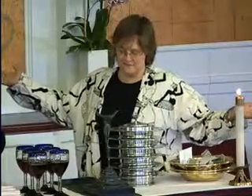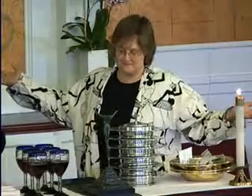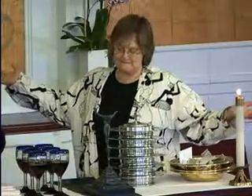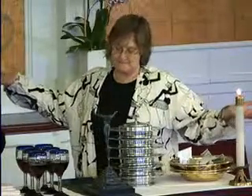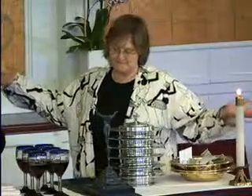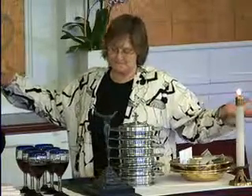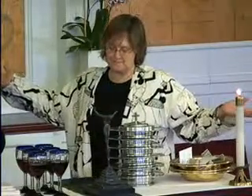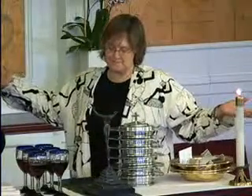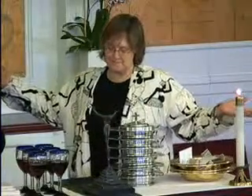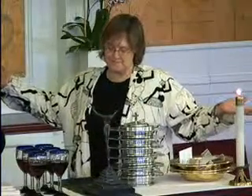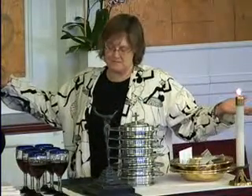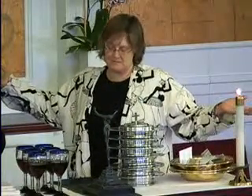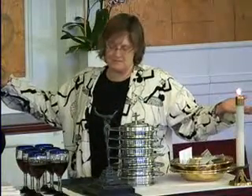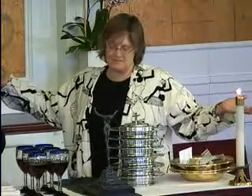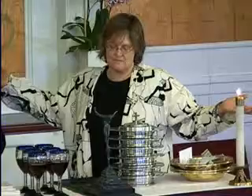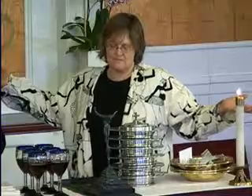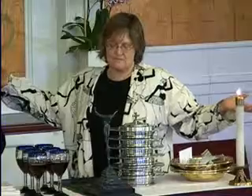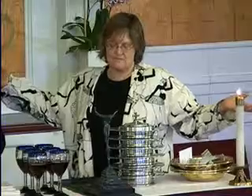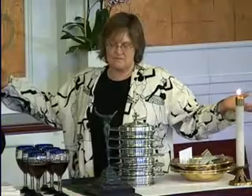comfort.